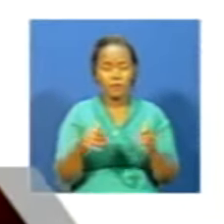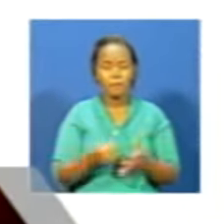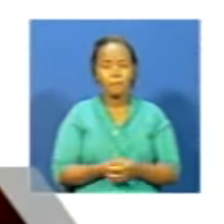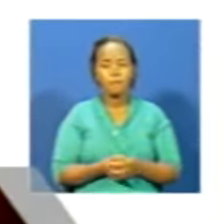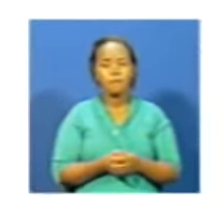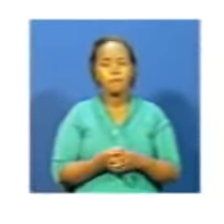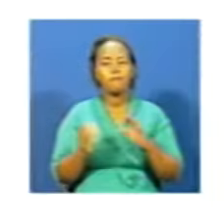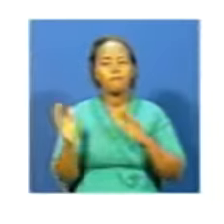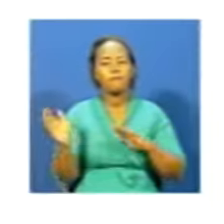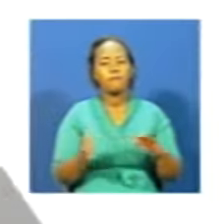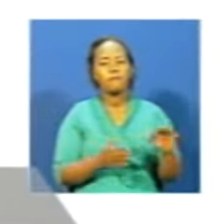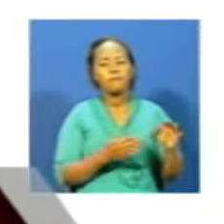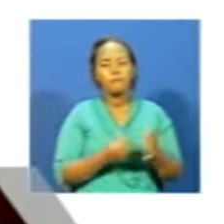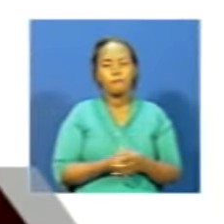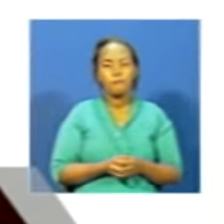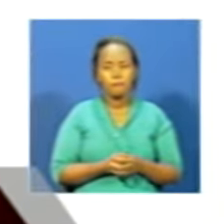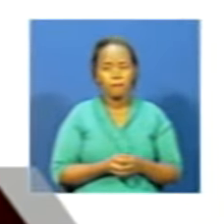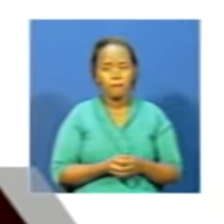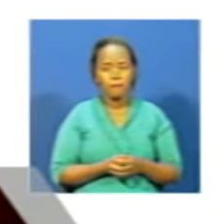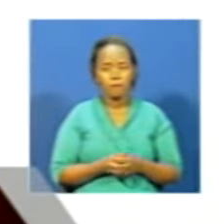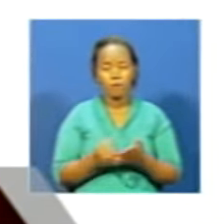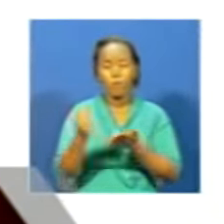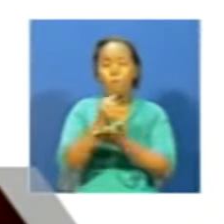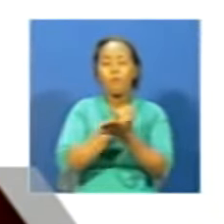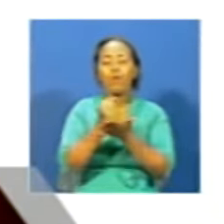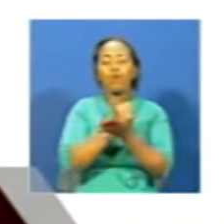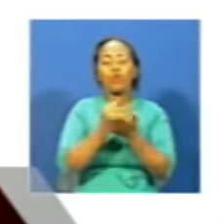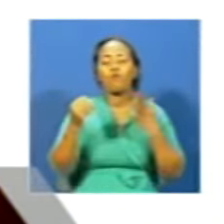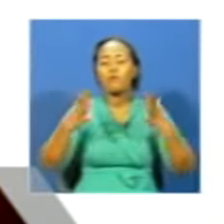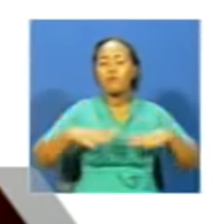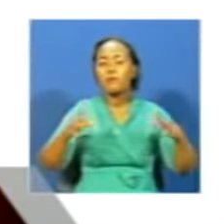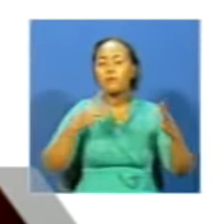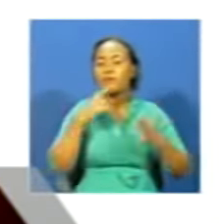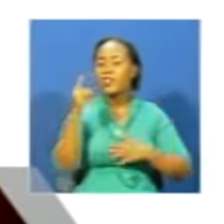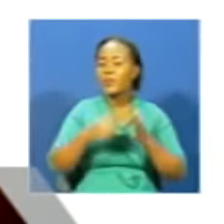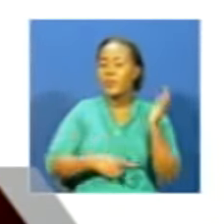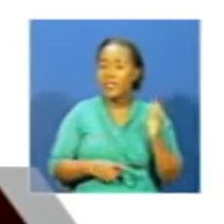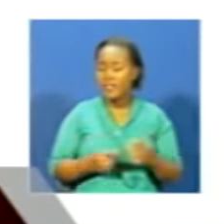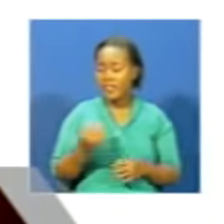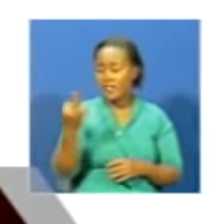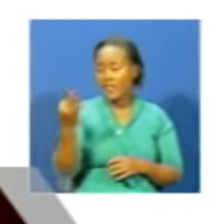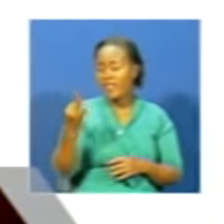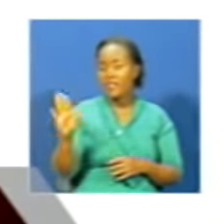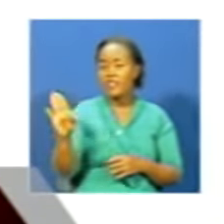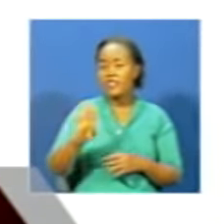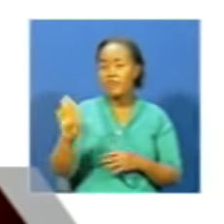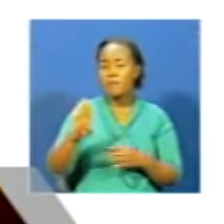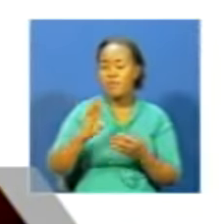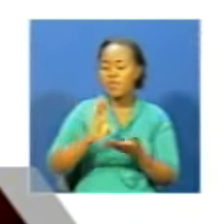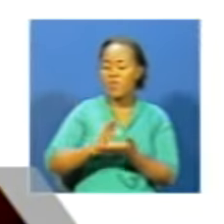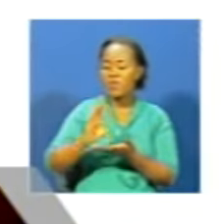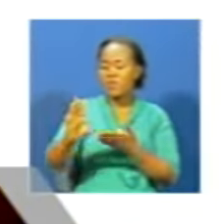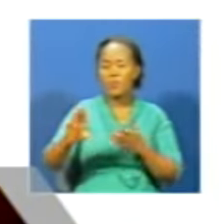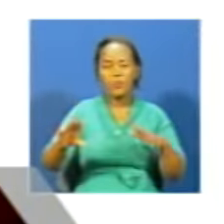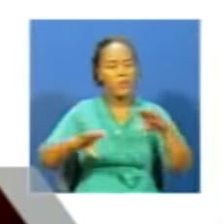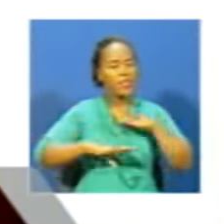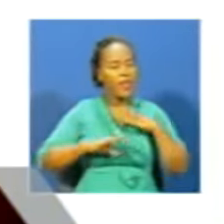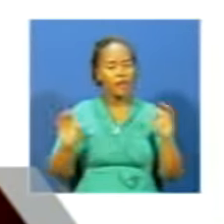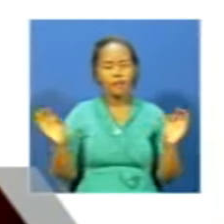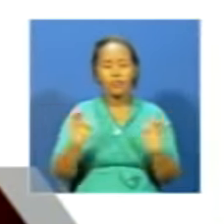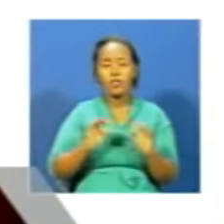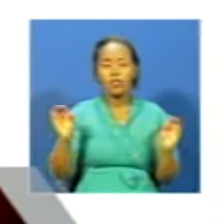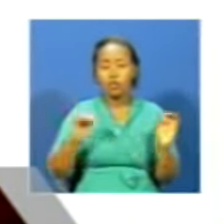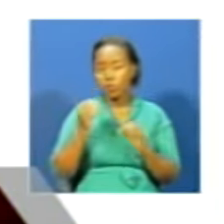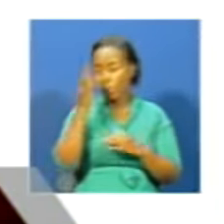Now in coffee producers say the 3 billion shillings cherry revolving fund is not enough to adequately